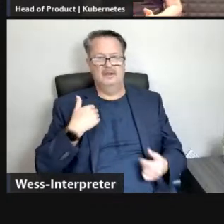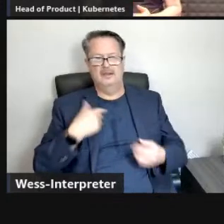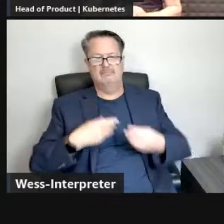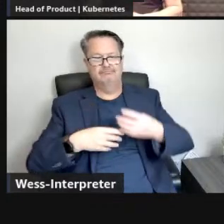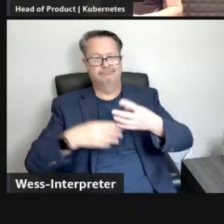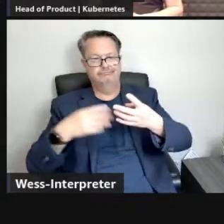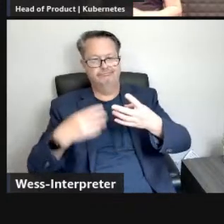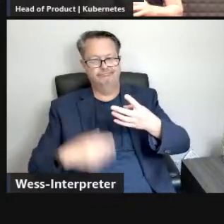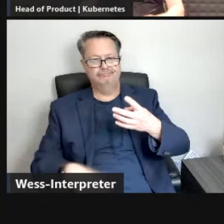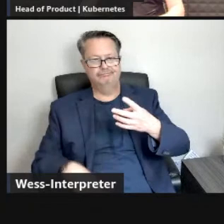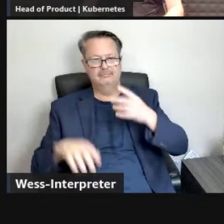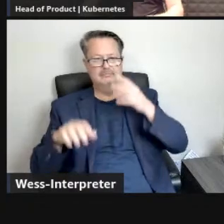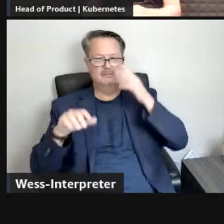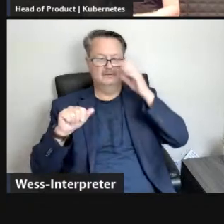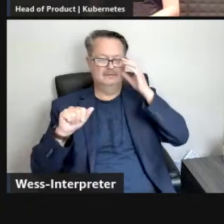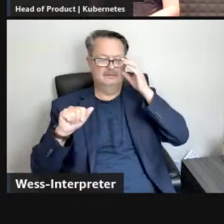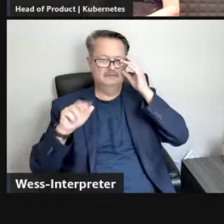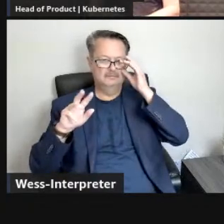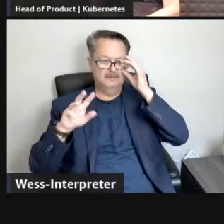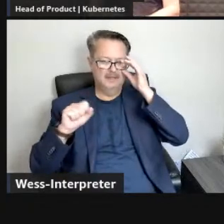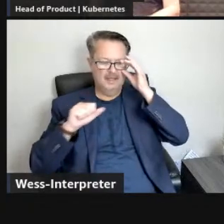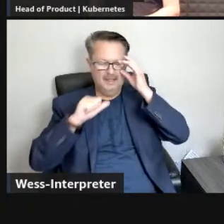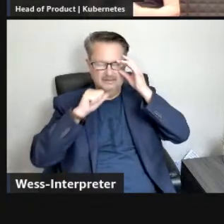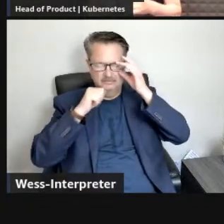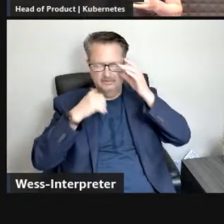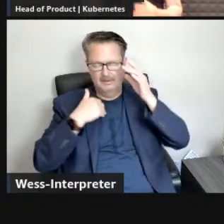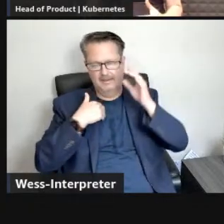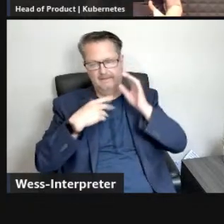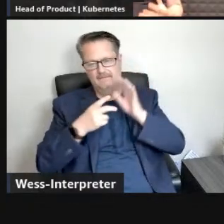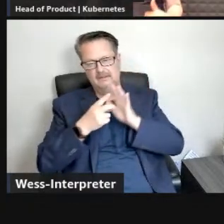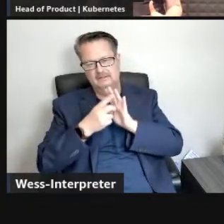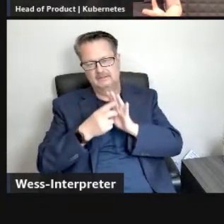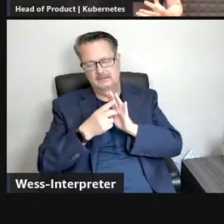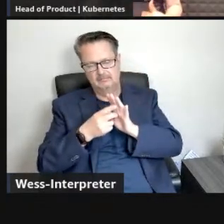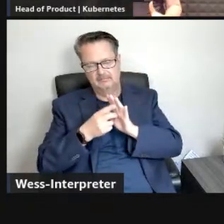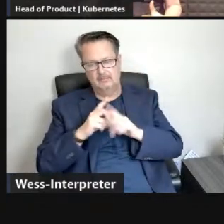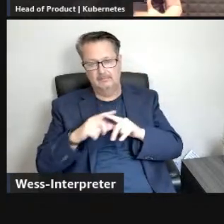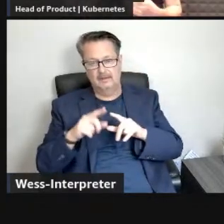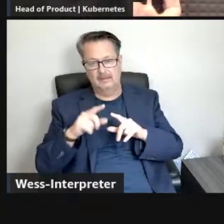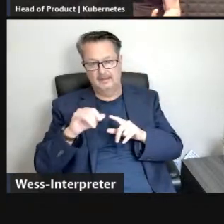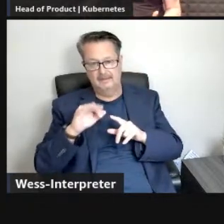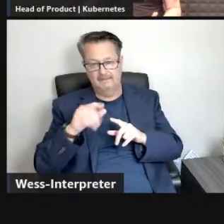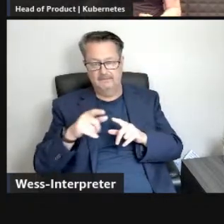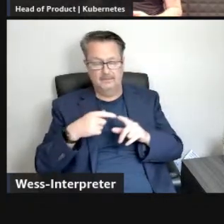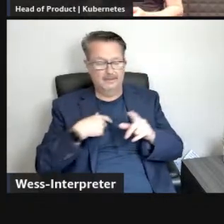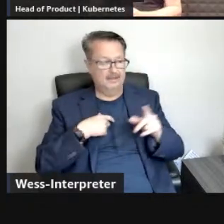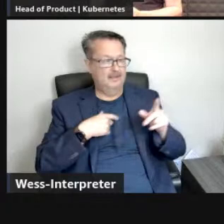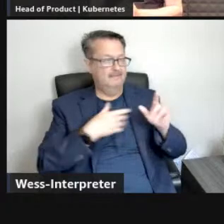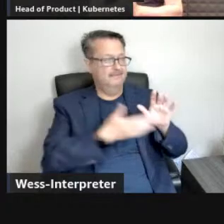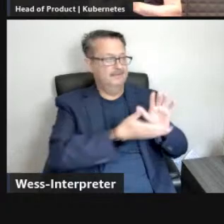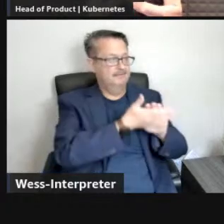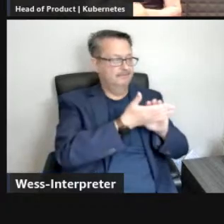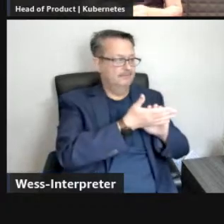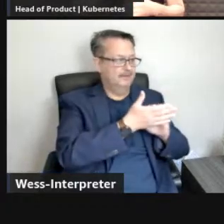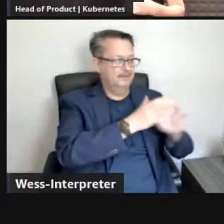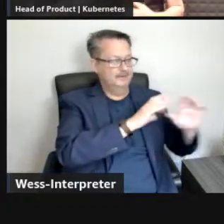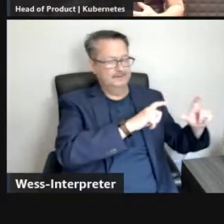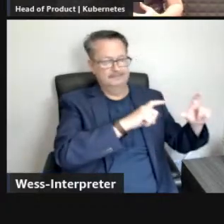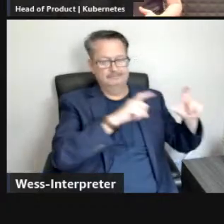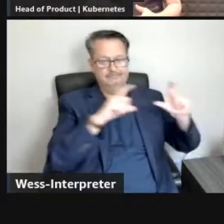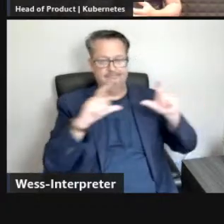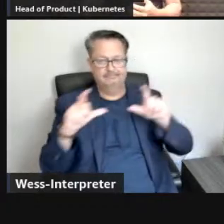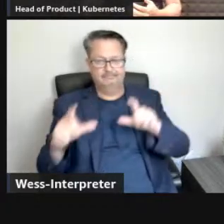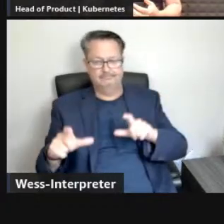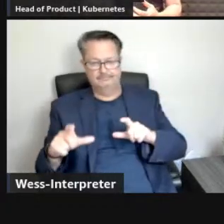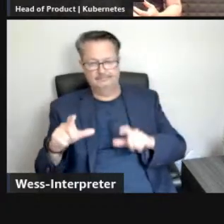really neat feature. I don't have a demo of it, but if you're running an image from, say, Amazon ECR, we actually give you a deep link into